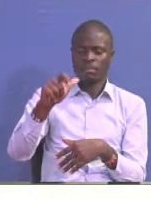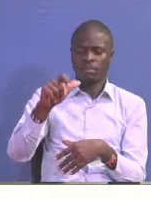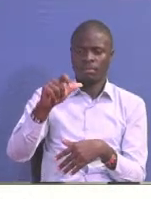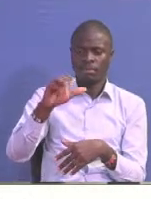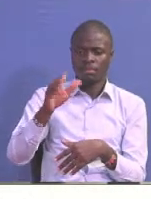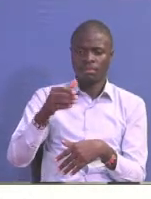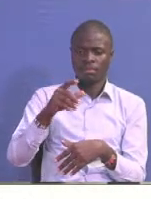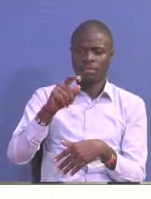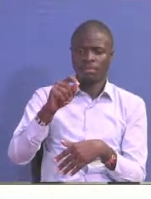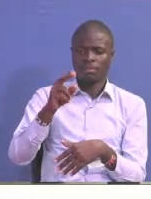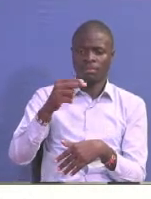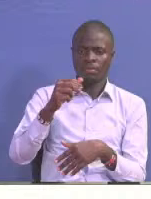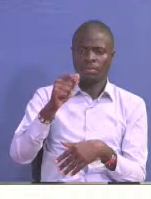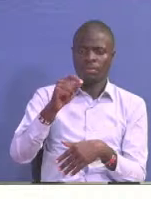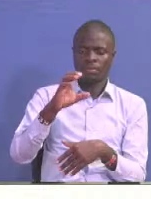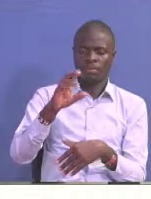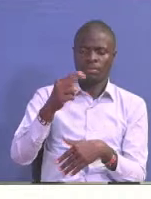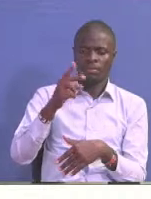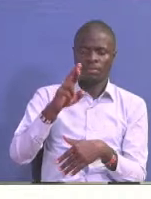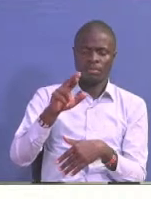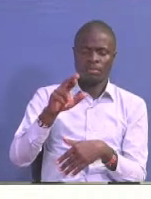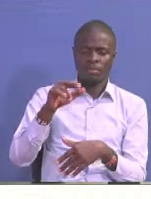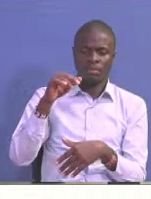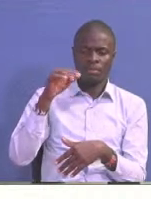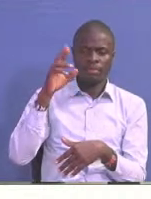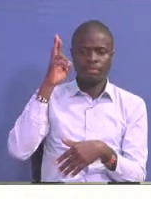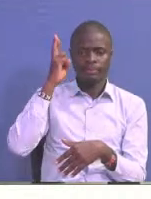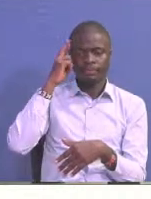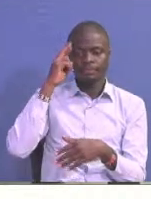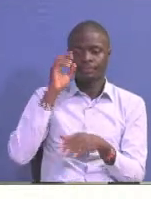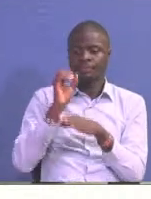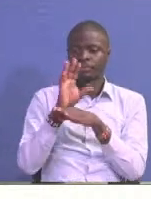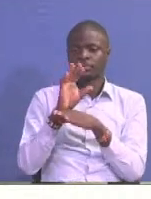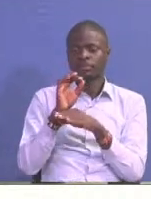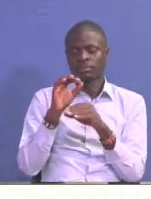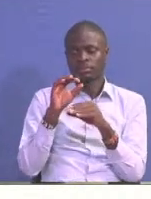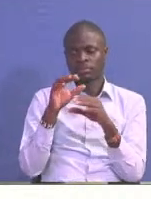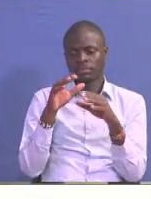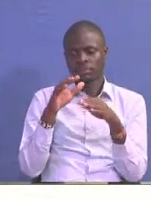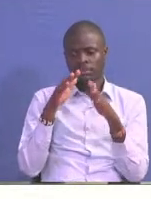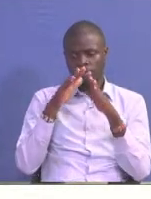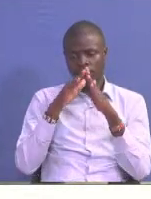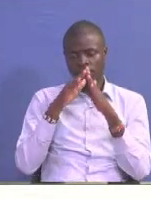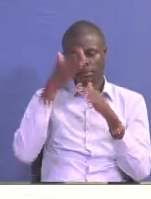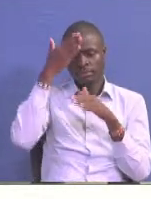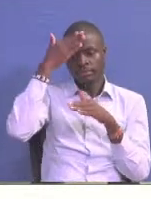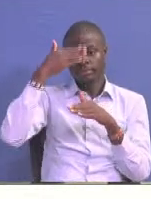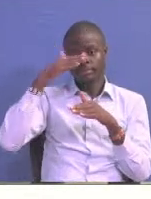I remember she was addressing the parliament, and she was telling them that